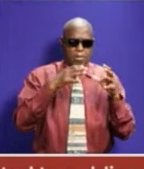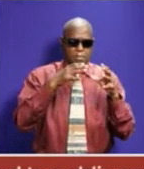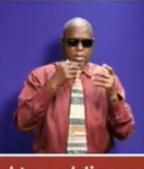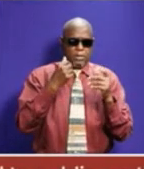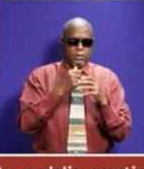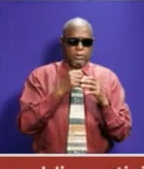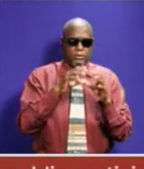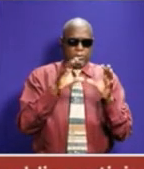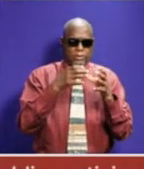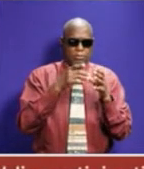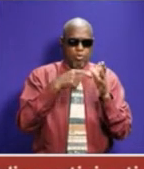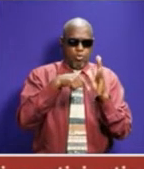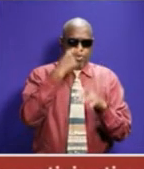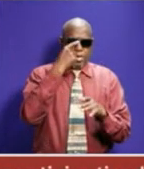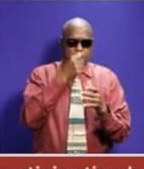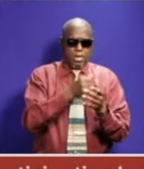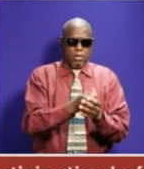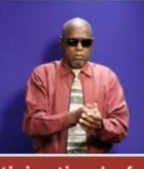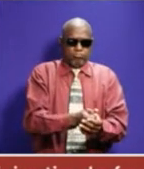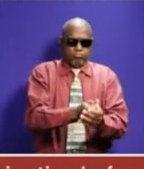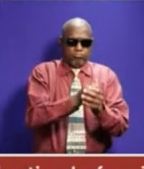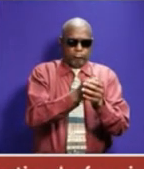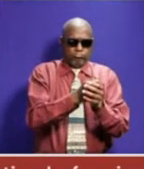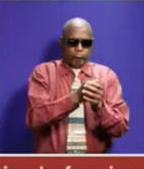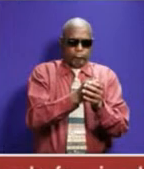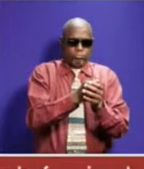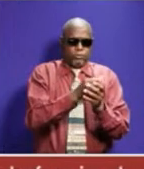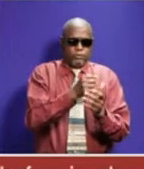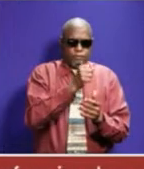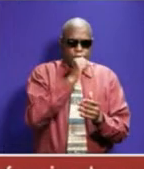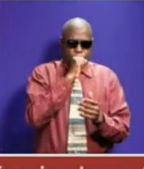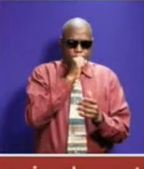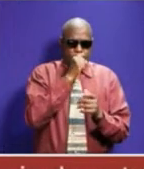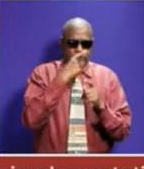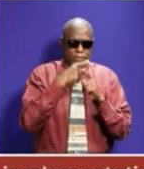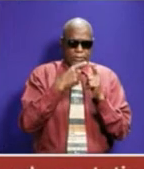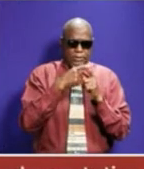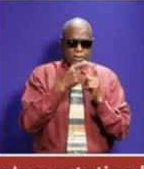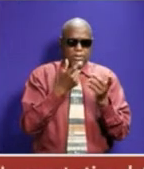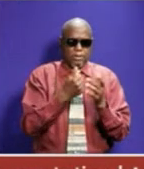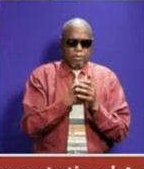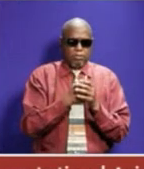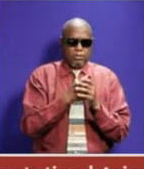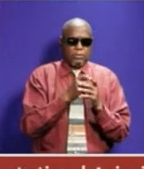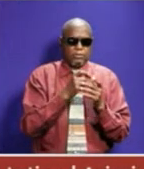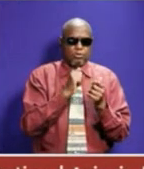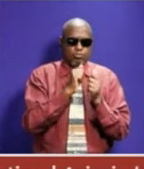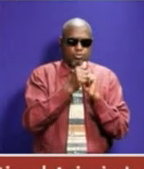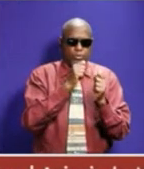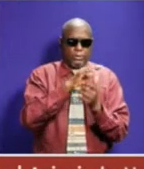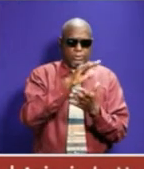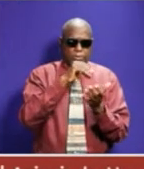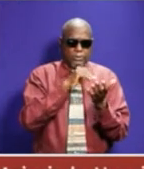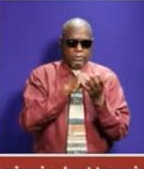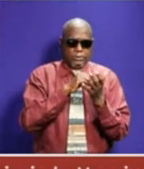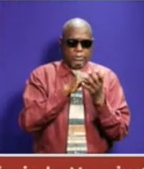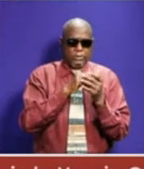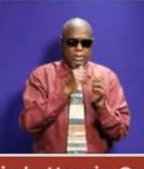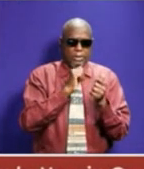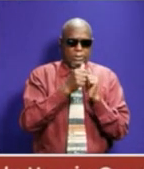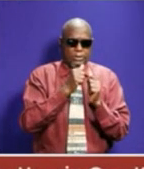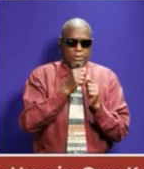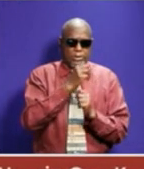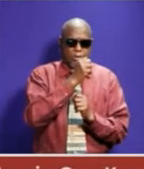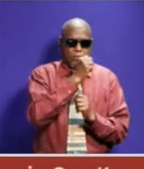of the KPC at 50 Volleyball Extravaganza Tournament, which was held at the Moi International Sports Center, Kasarani, from the 5th to